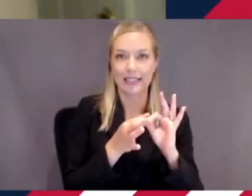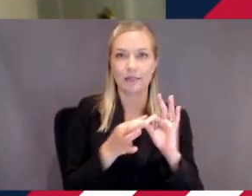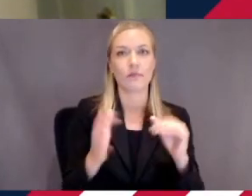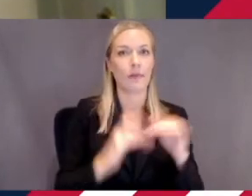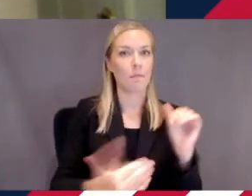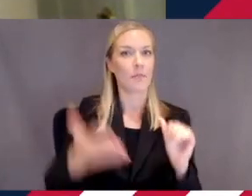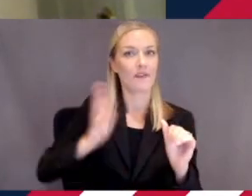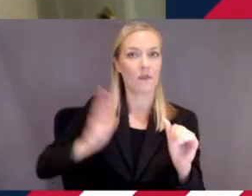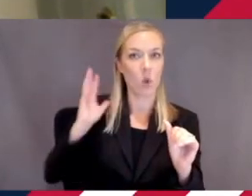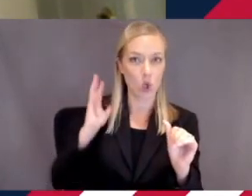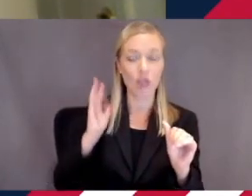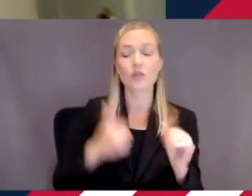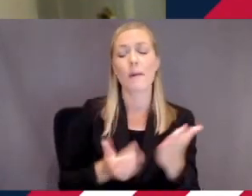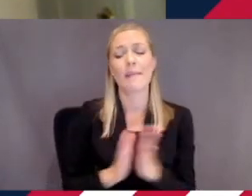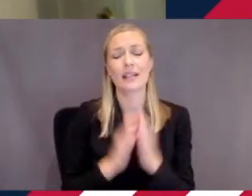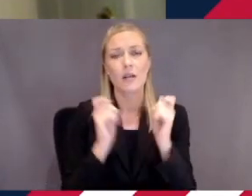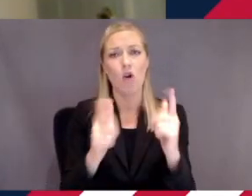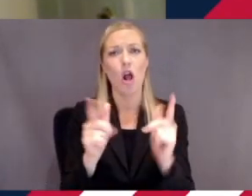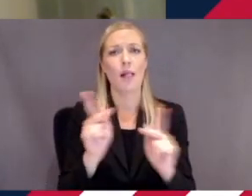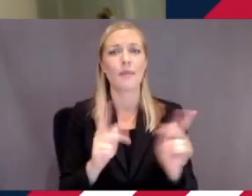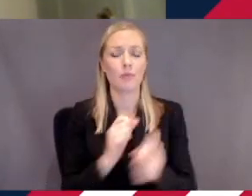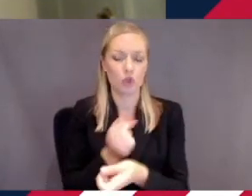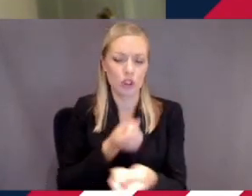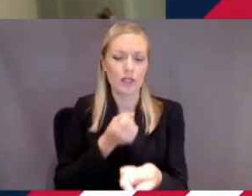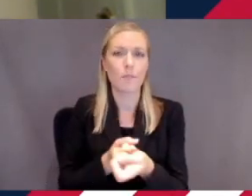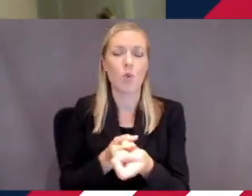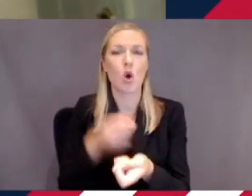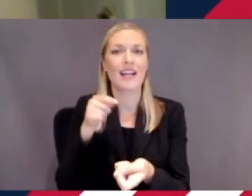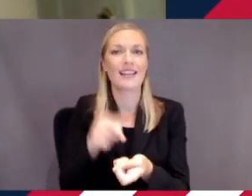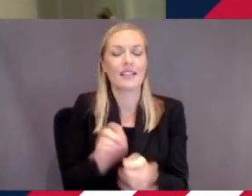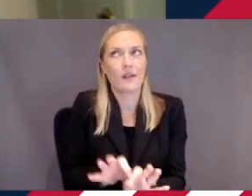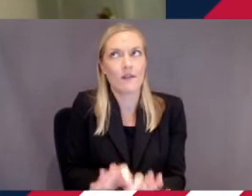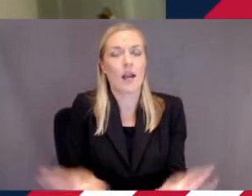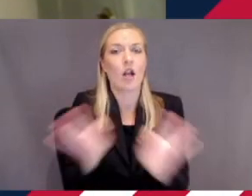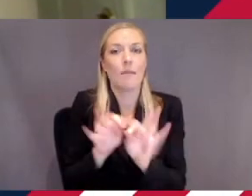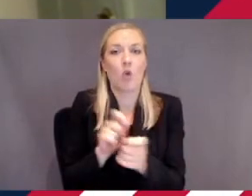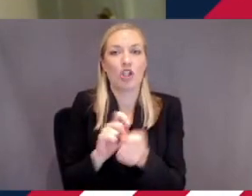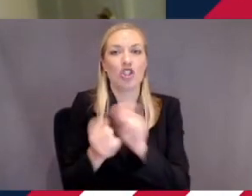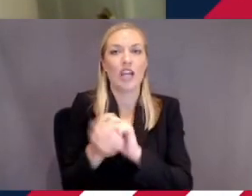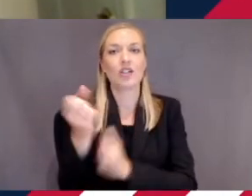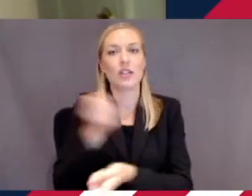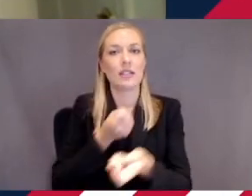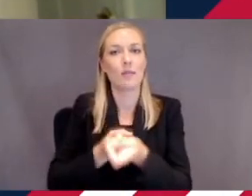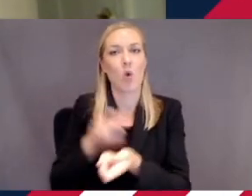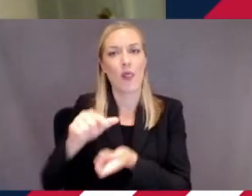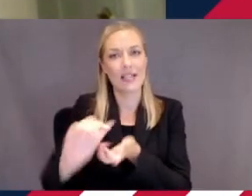to support these incredibly important reforms and to support this amendment.